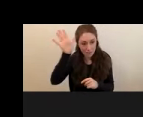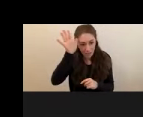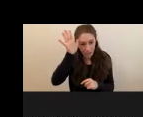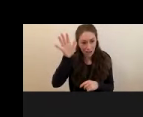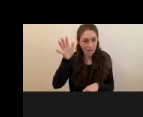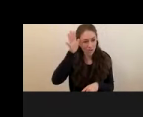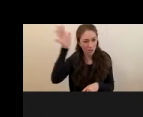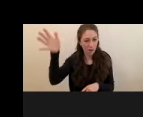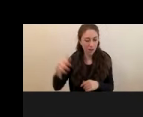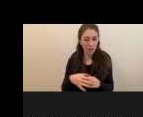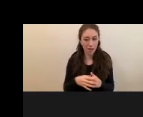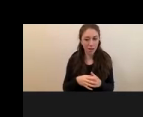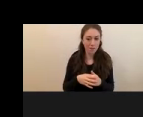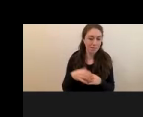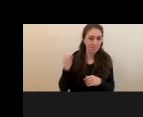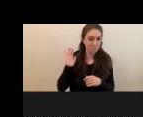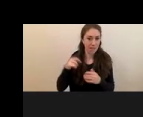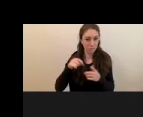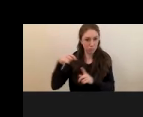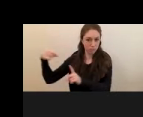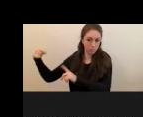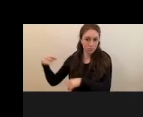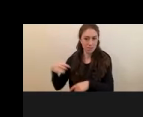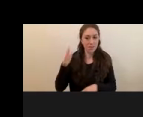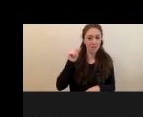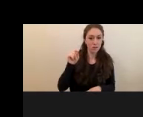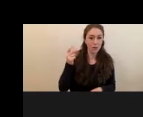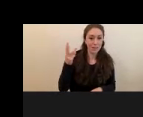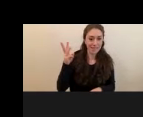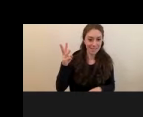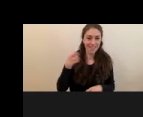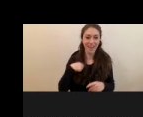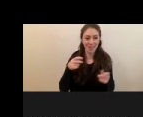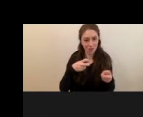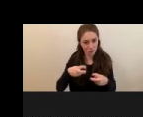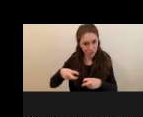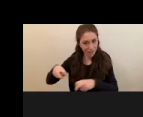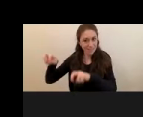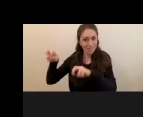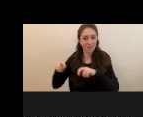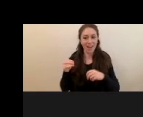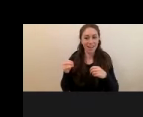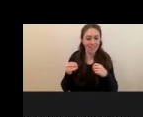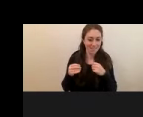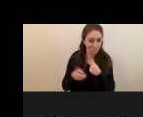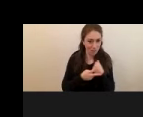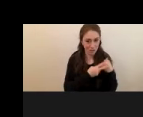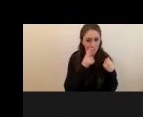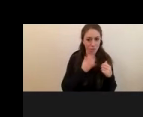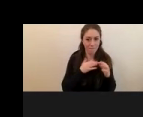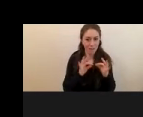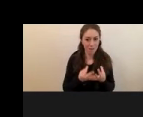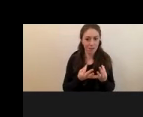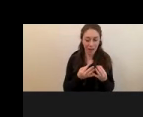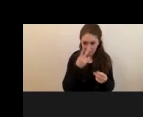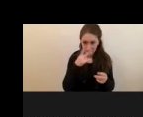whole transfer back in 2016 and restoration of for my family. So after finding those